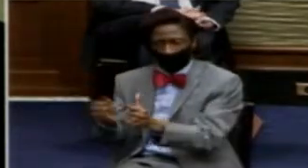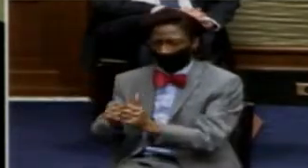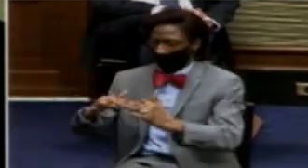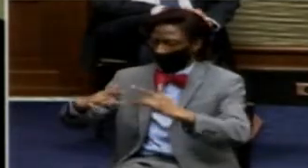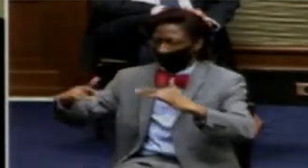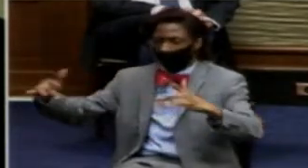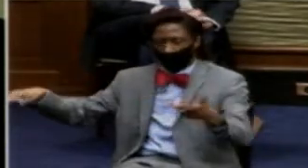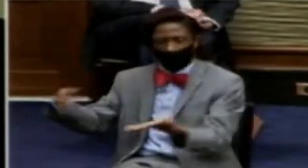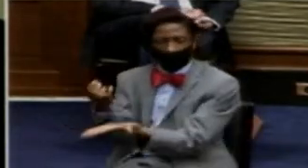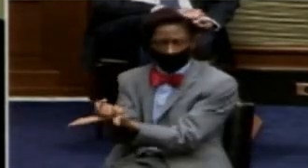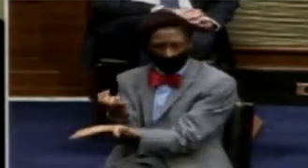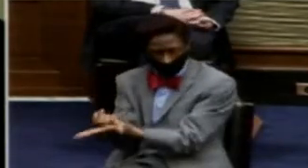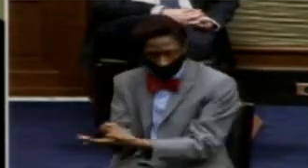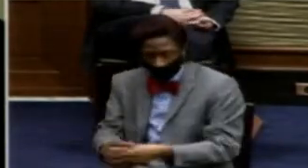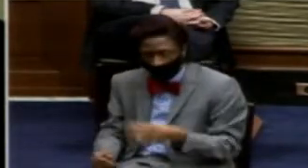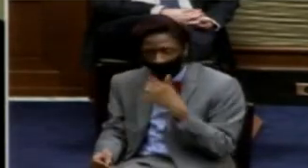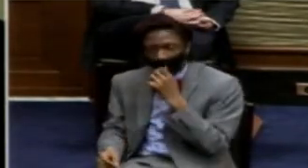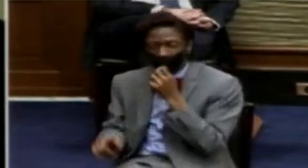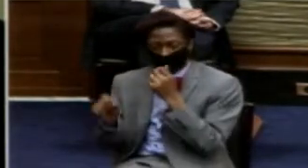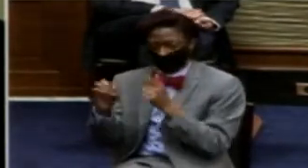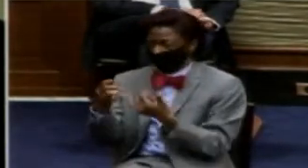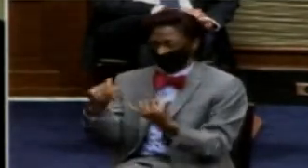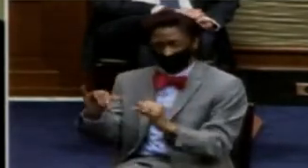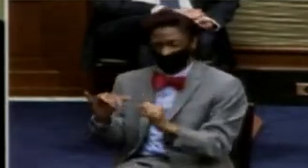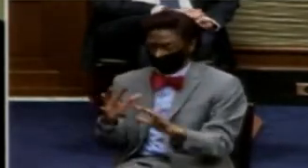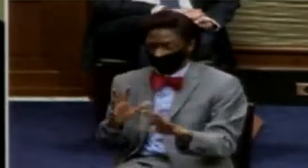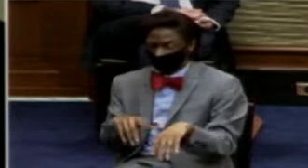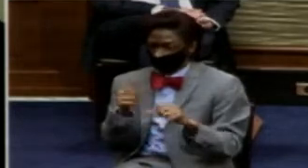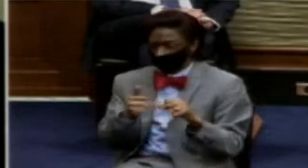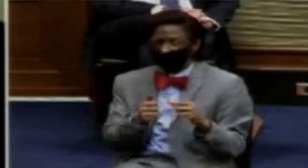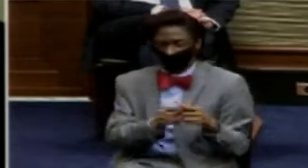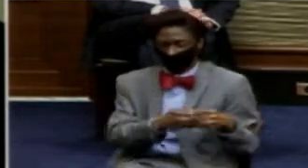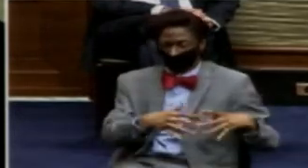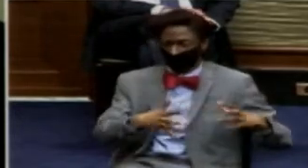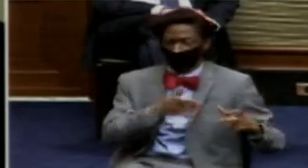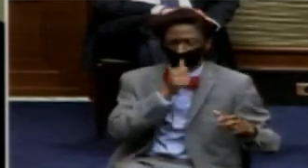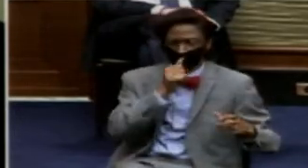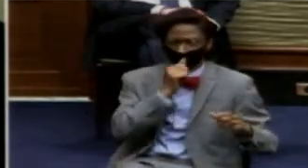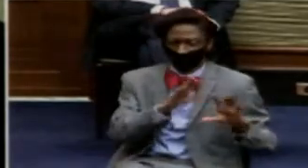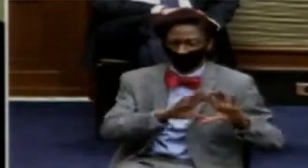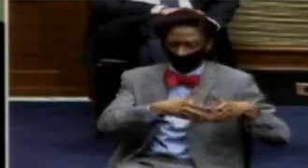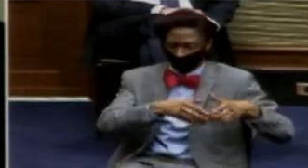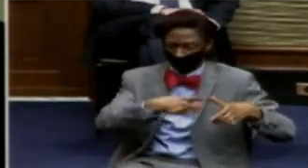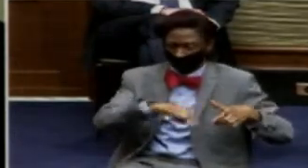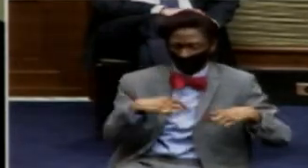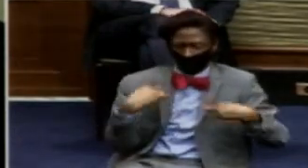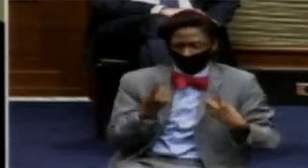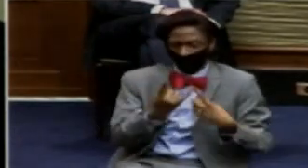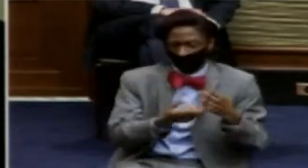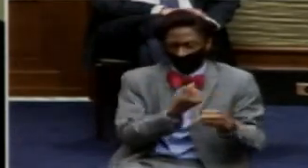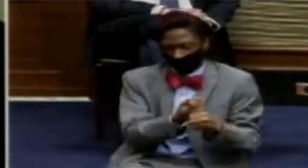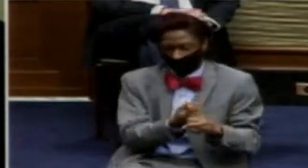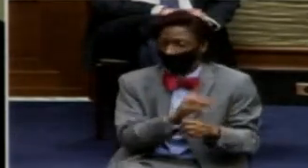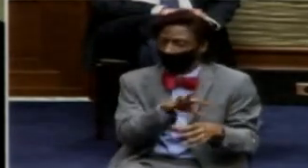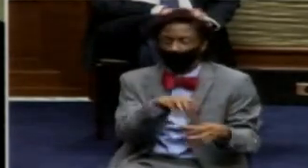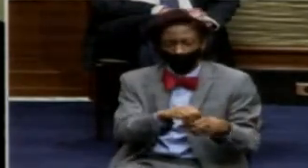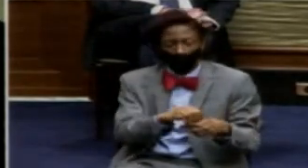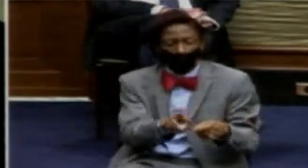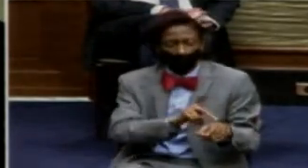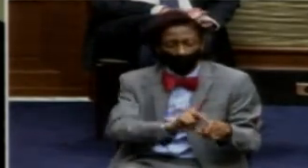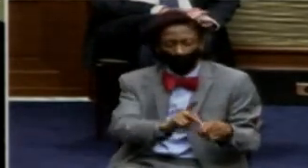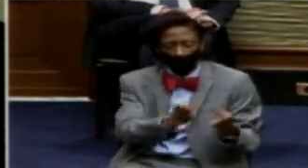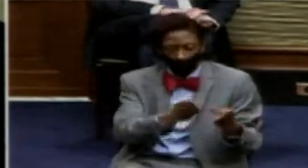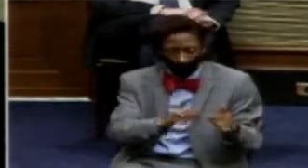economic base. Some of the fastest growing private sector industries over the last several years include professional services,